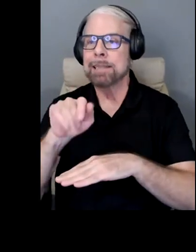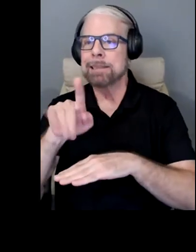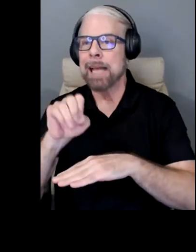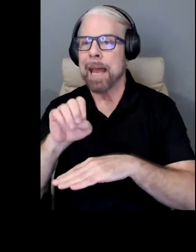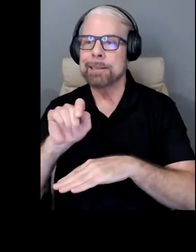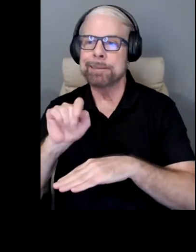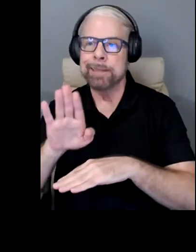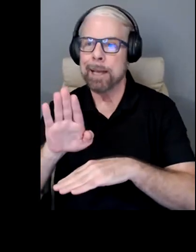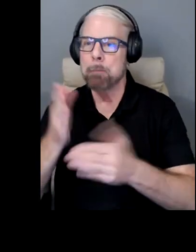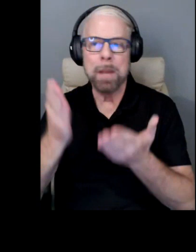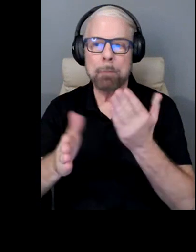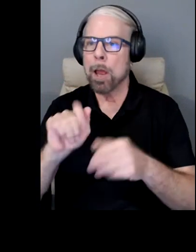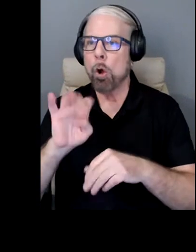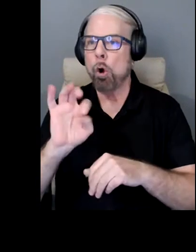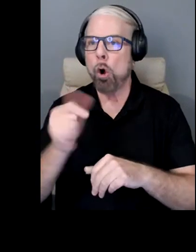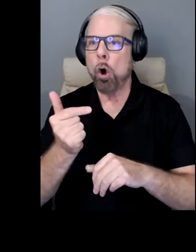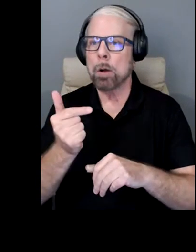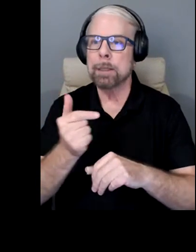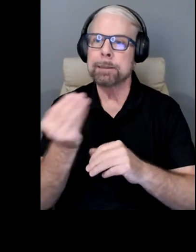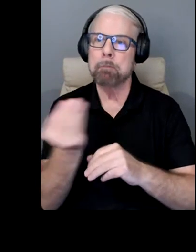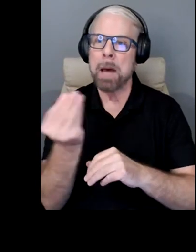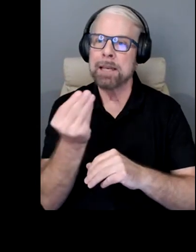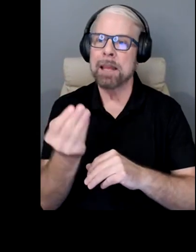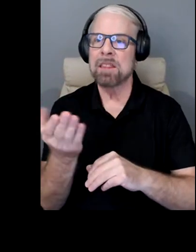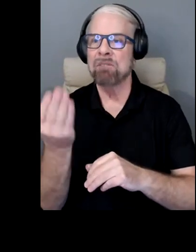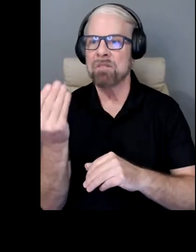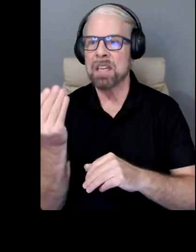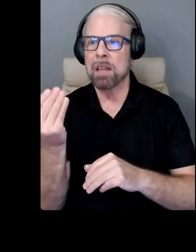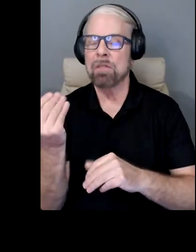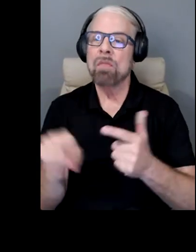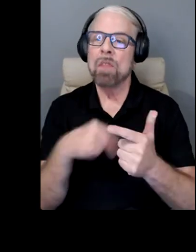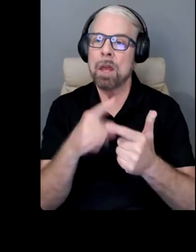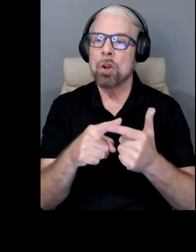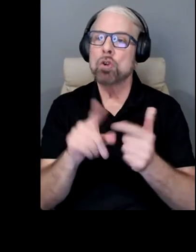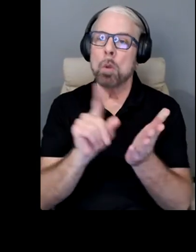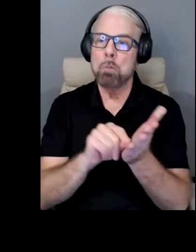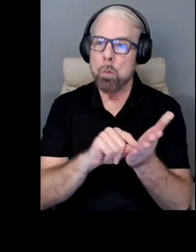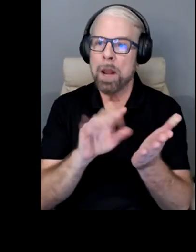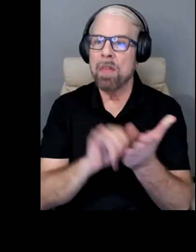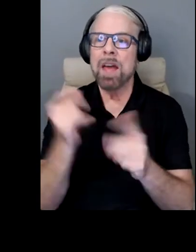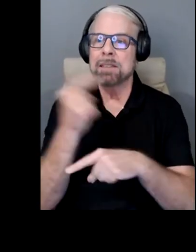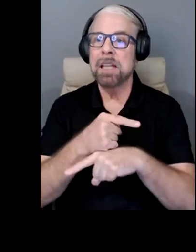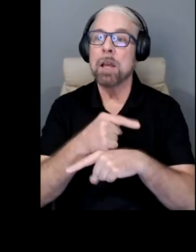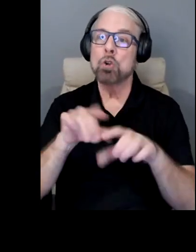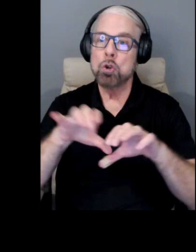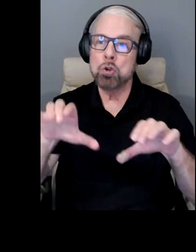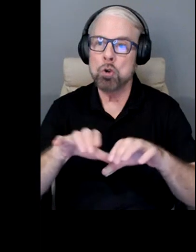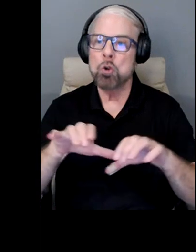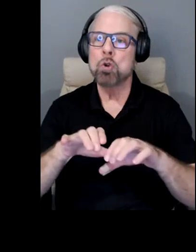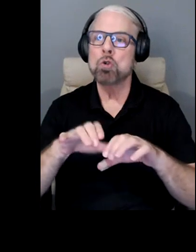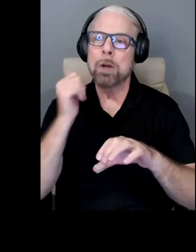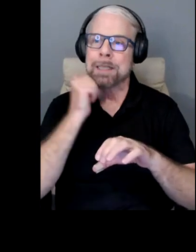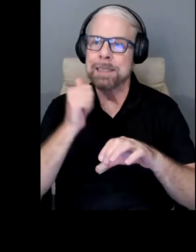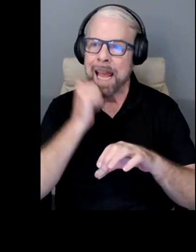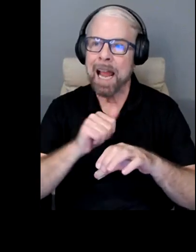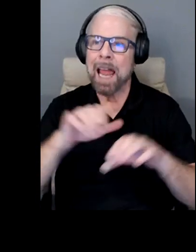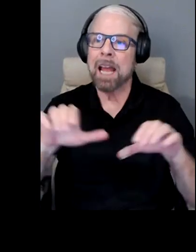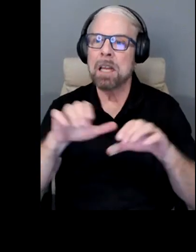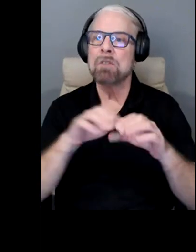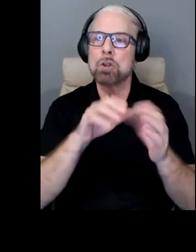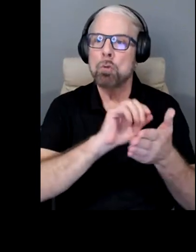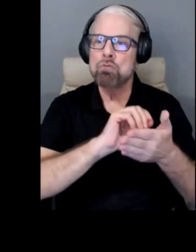Monday, August 15th, and you want to print that day so that as you're going about your daily activities, you can record it. You can absolutely do